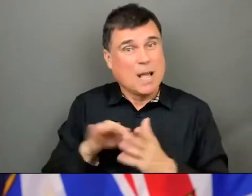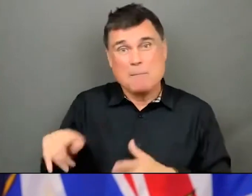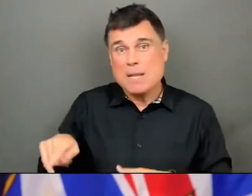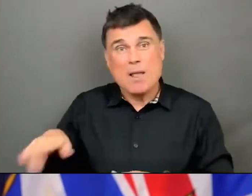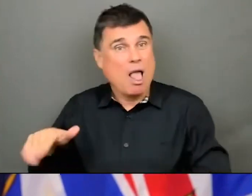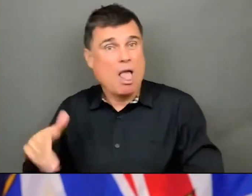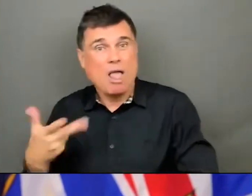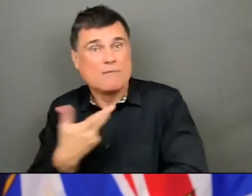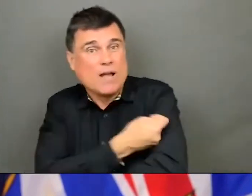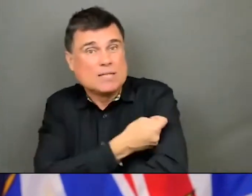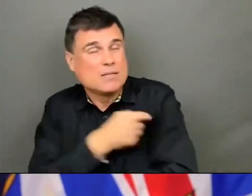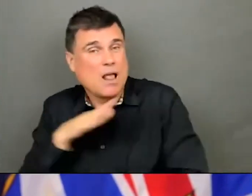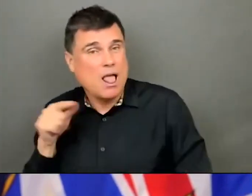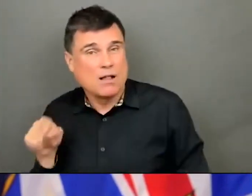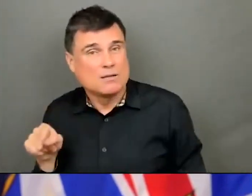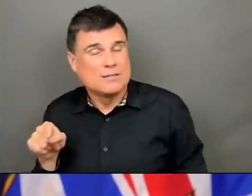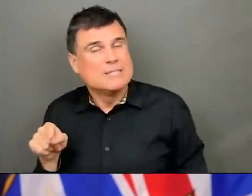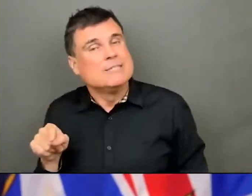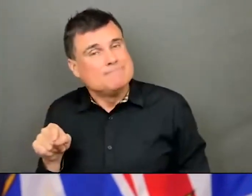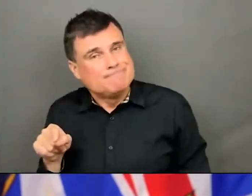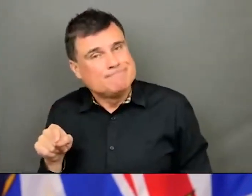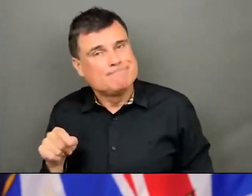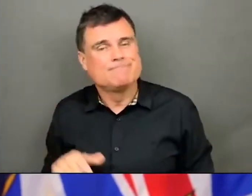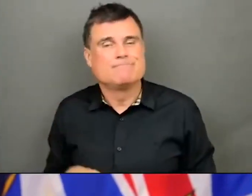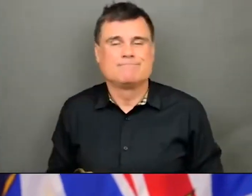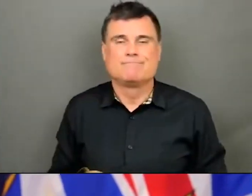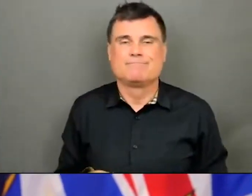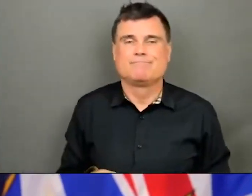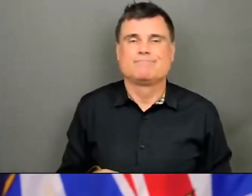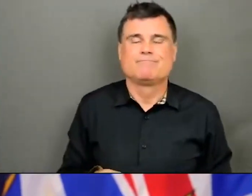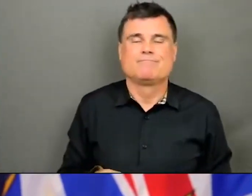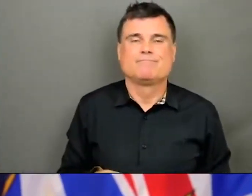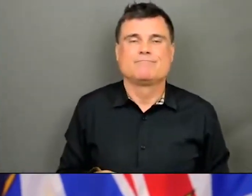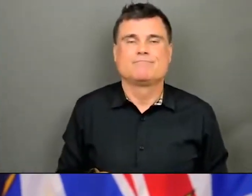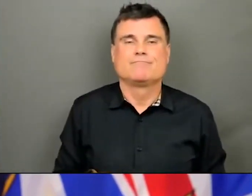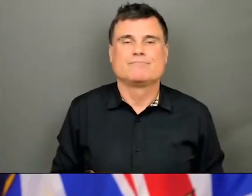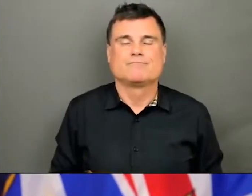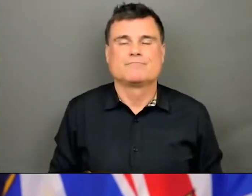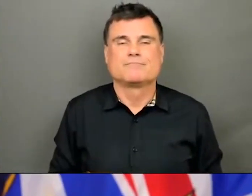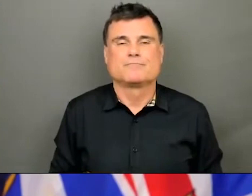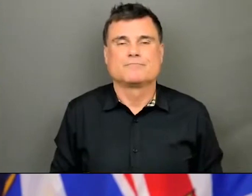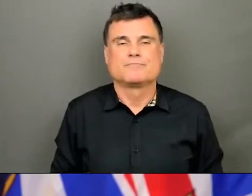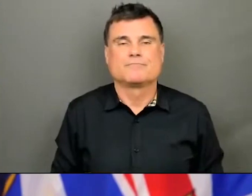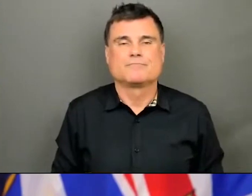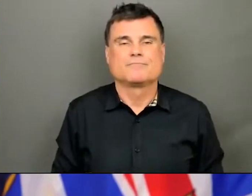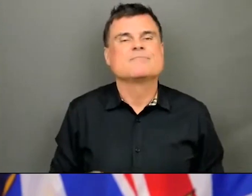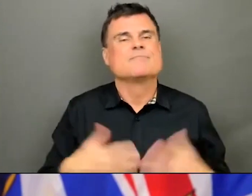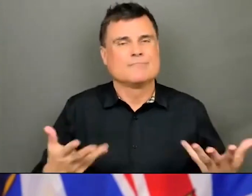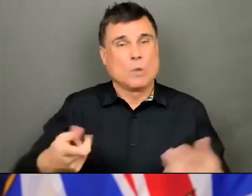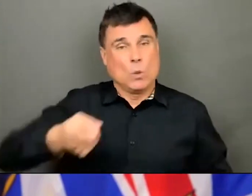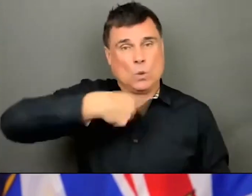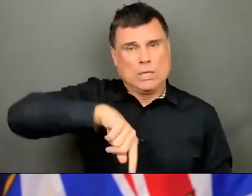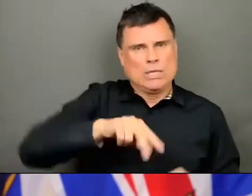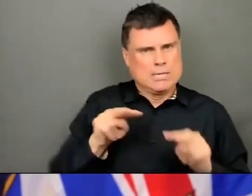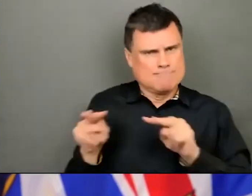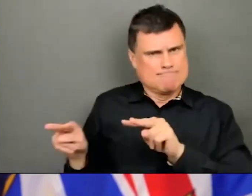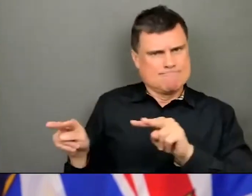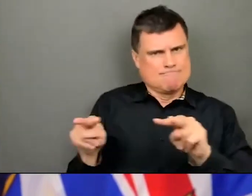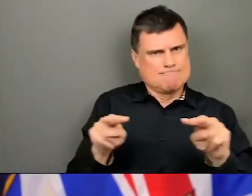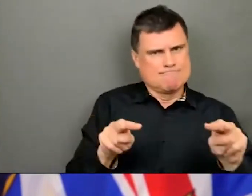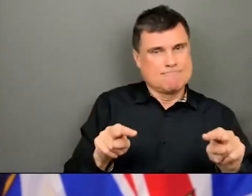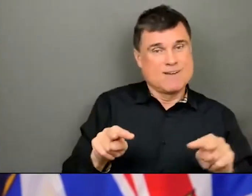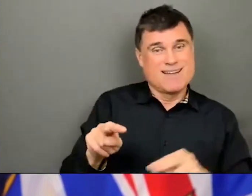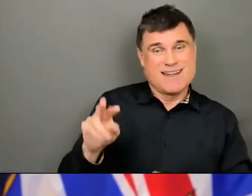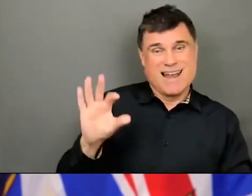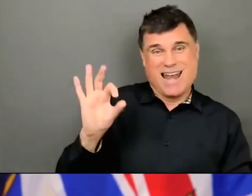North, and we see the impact on the North in the patient transfers, the 90-plus patient transfers we've seen in the last